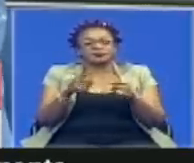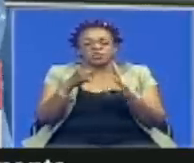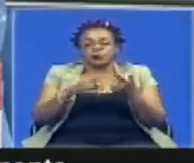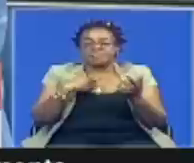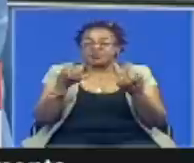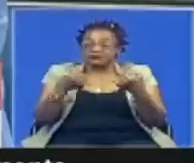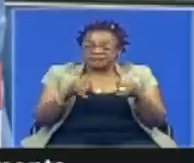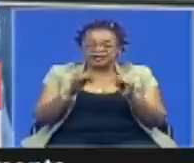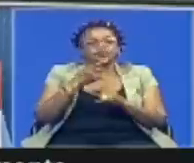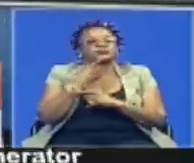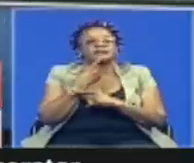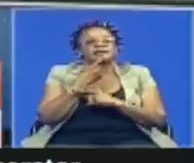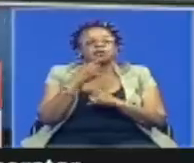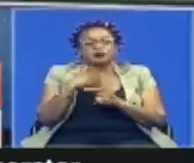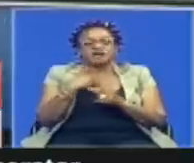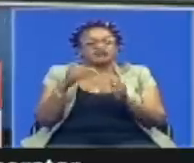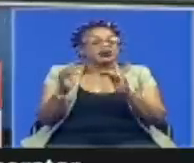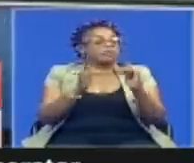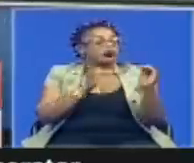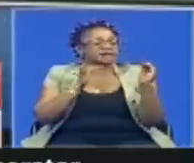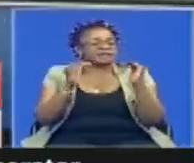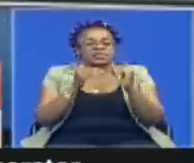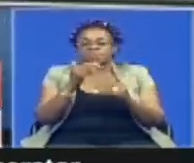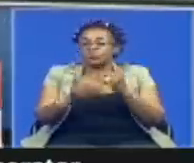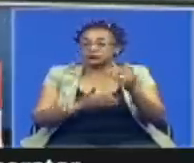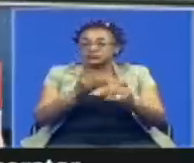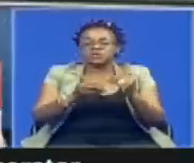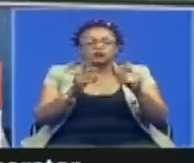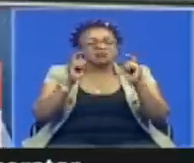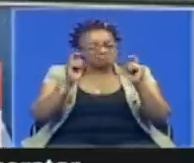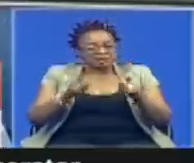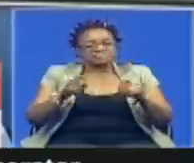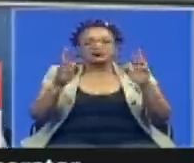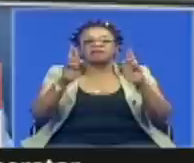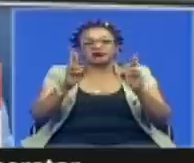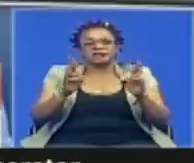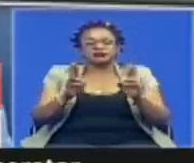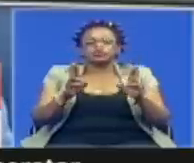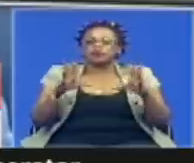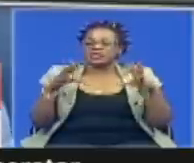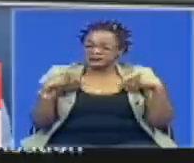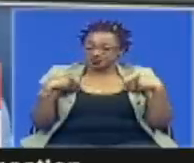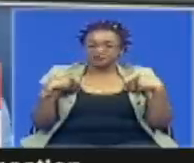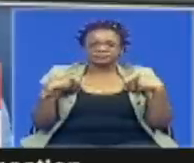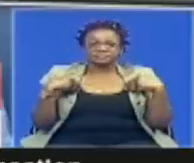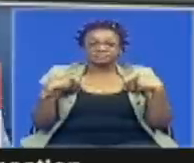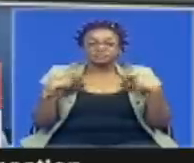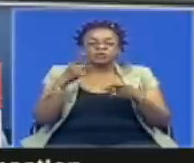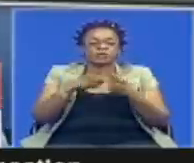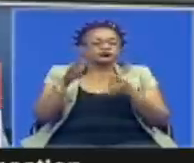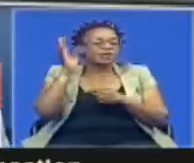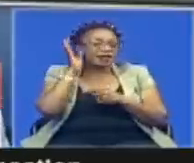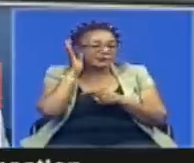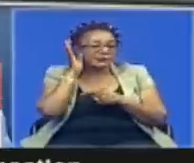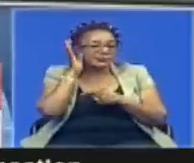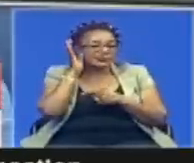say is that we have a democratic process, and we must be ready to agree that what we had was a democratic